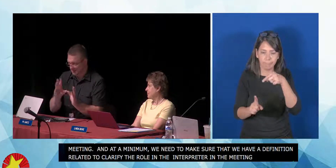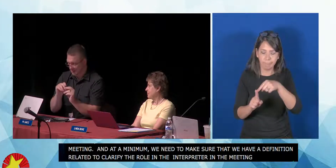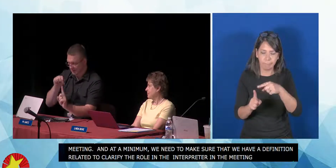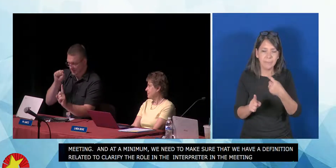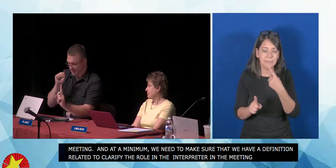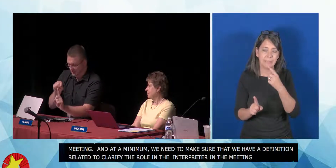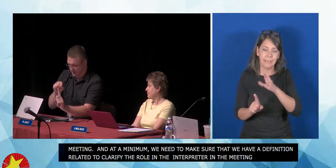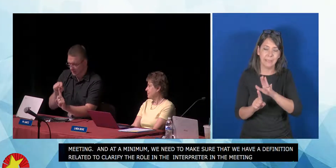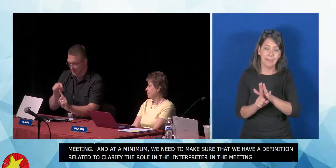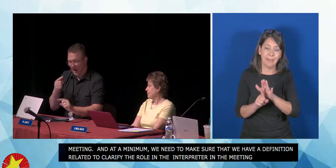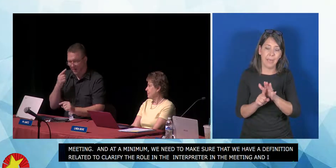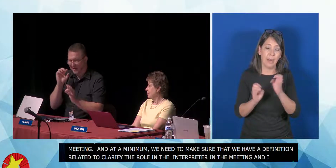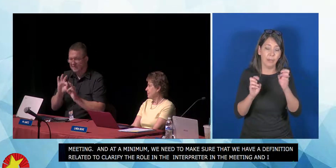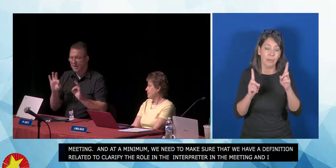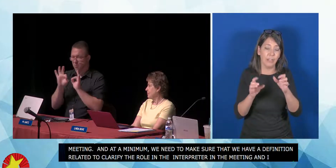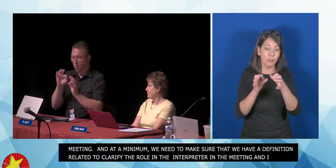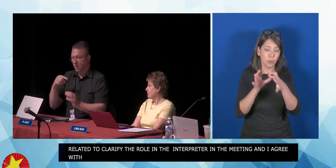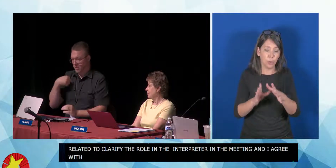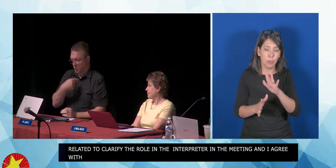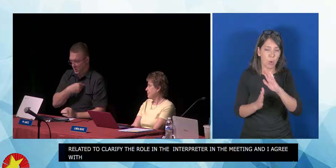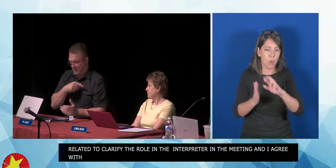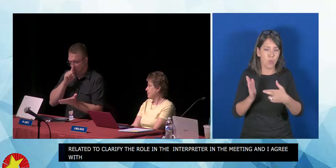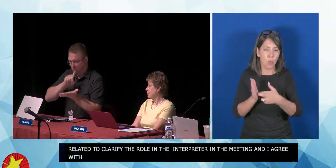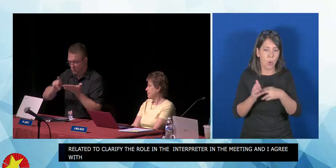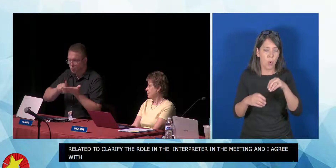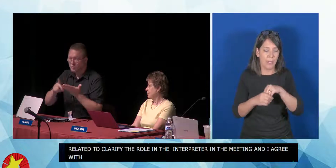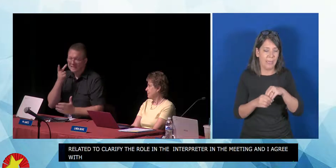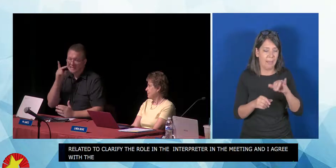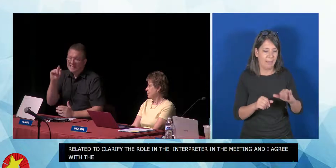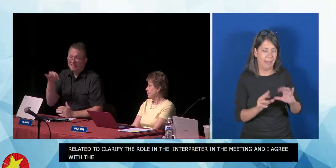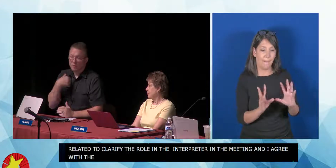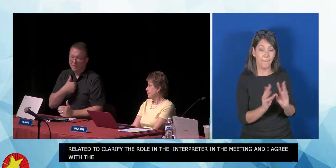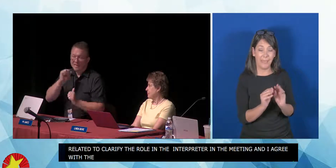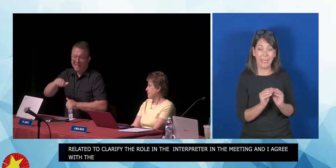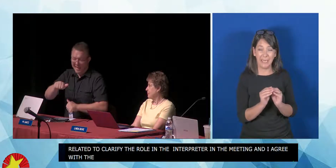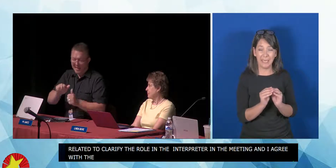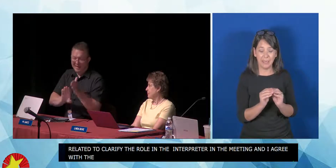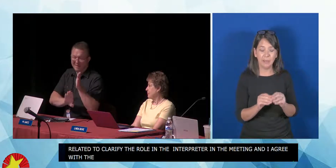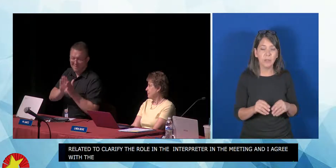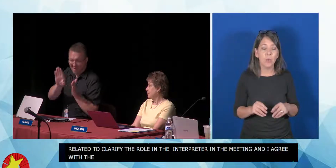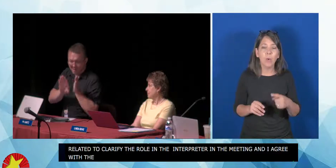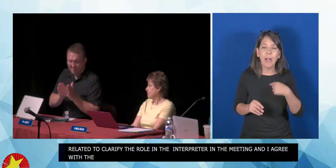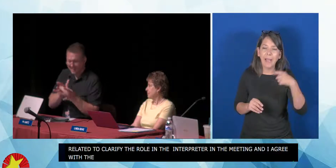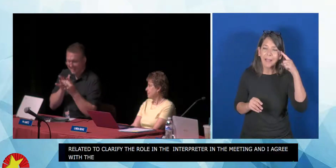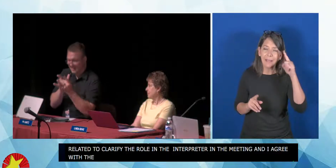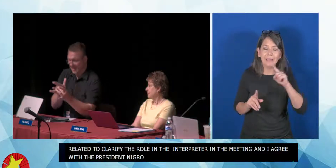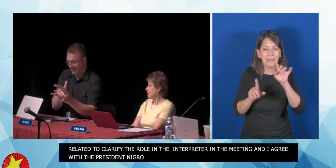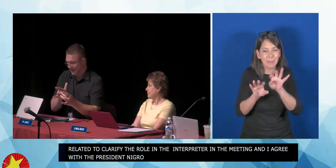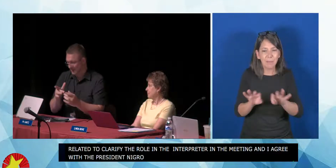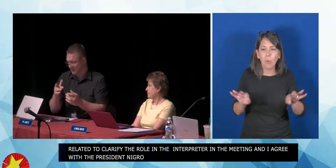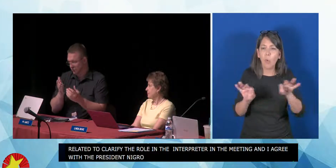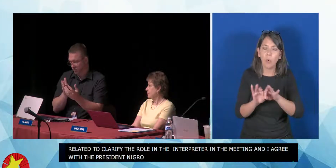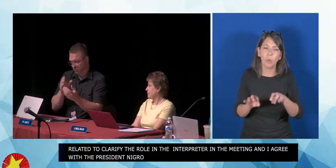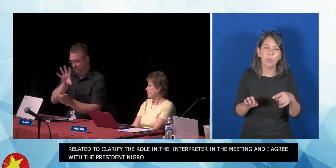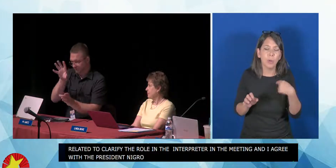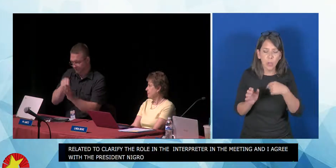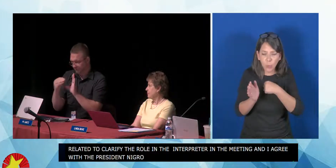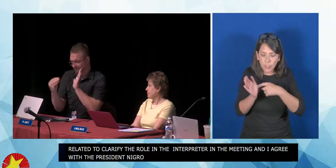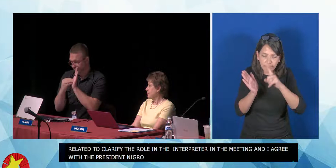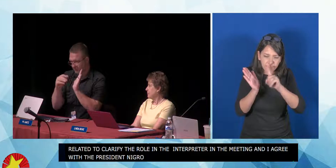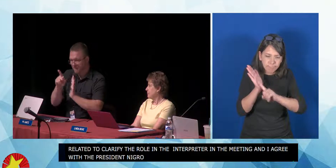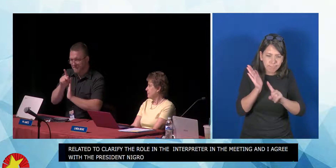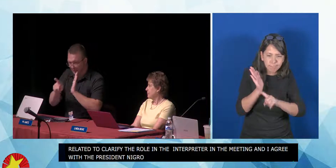interpreter's role in the IEP meeting. I think it's important that we do look into potentially developing